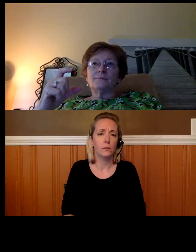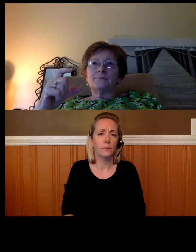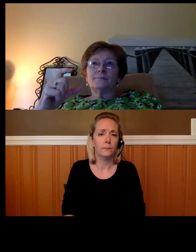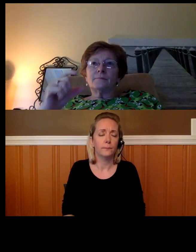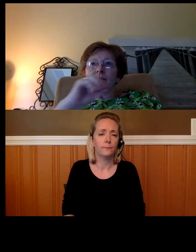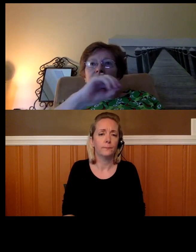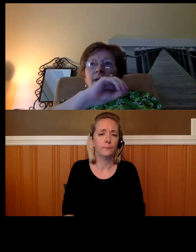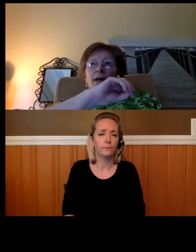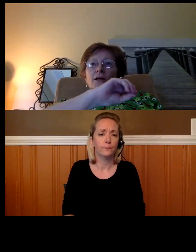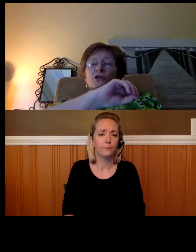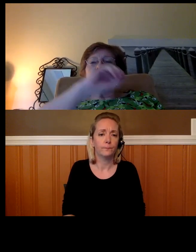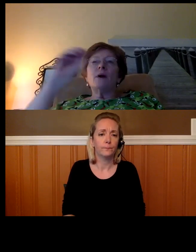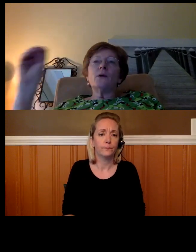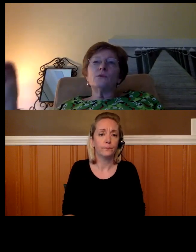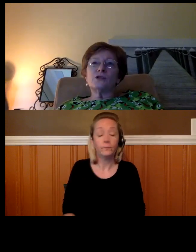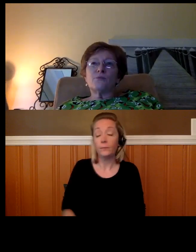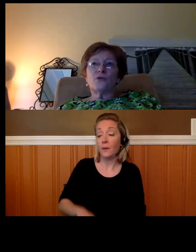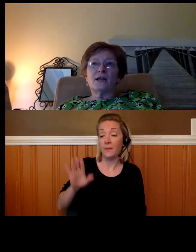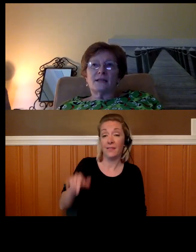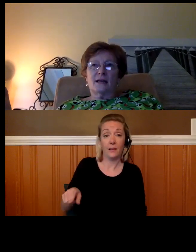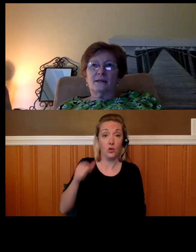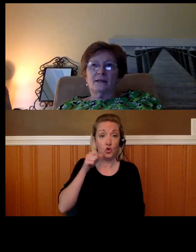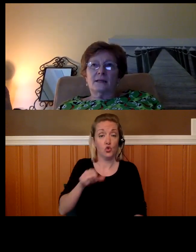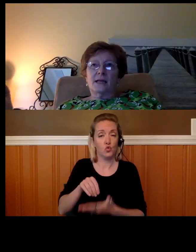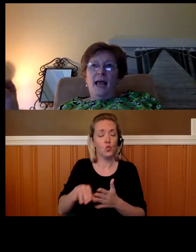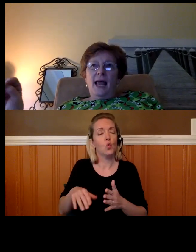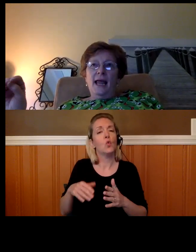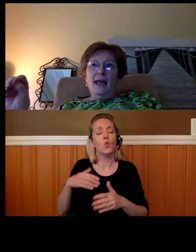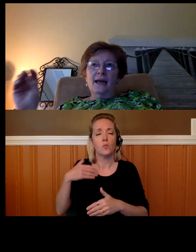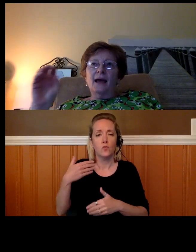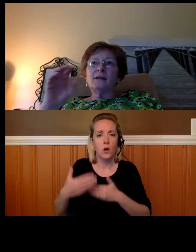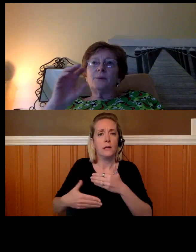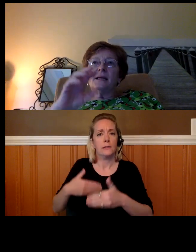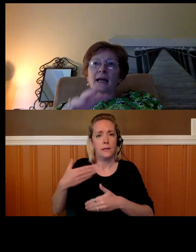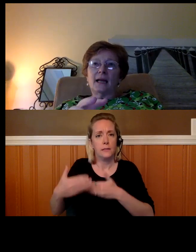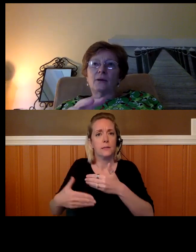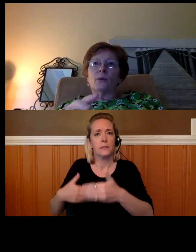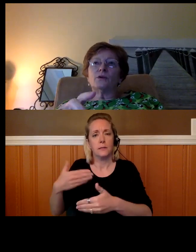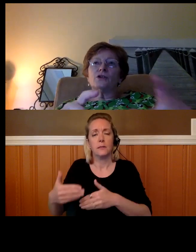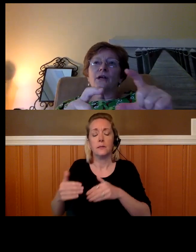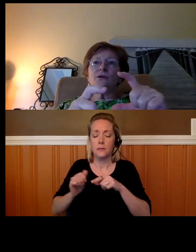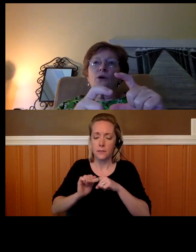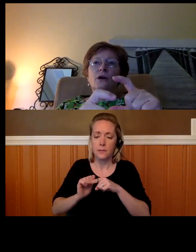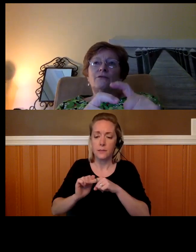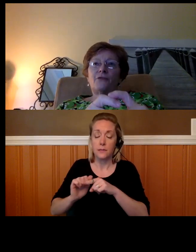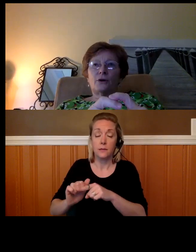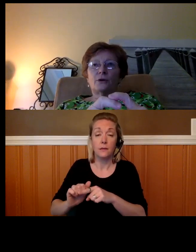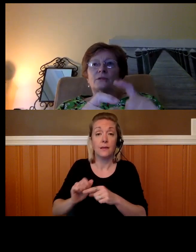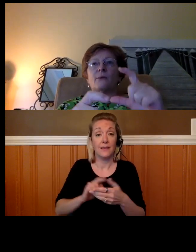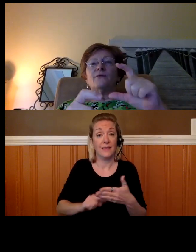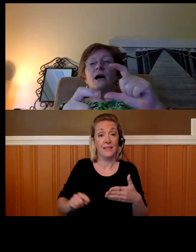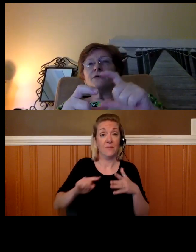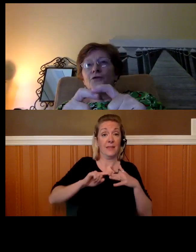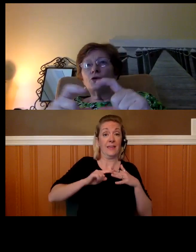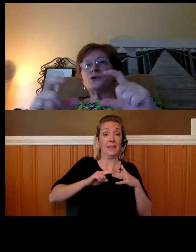so Marin was a process. And at the beginning, when we're starting to work on photos and we've got a few